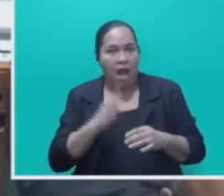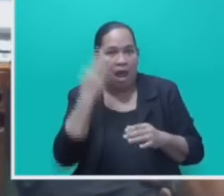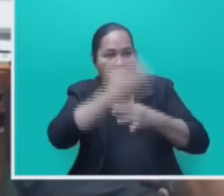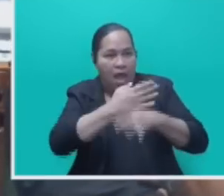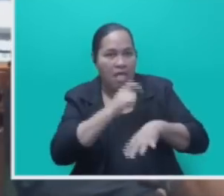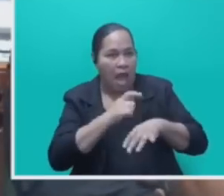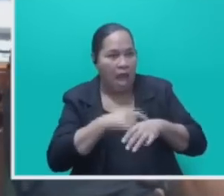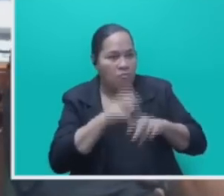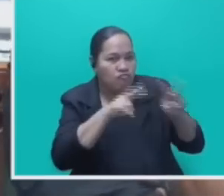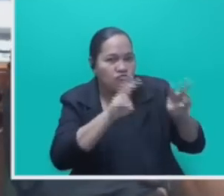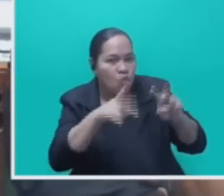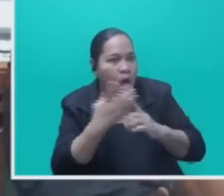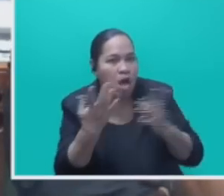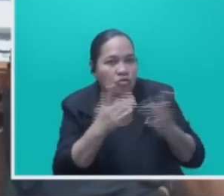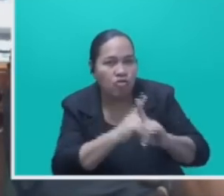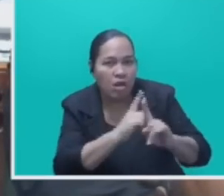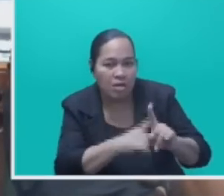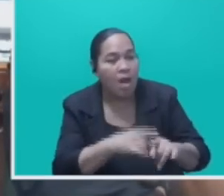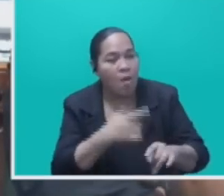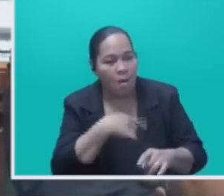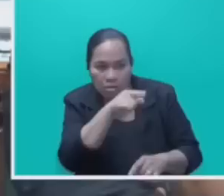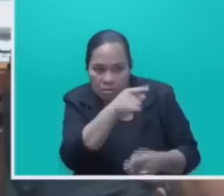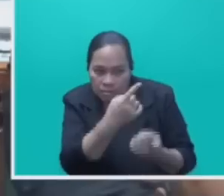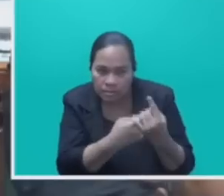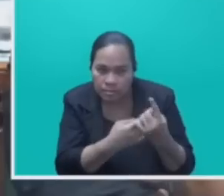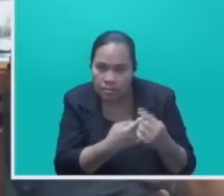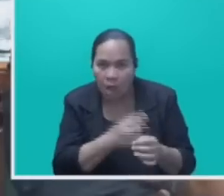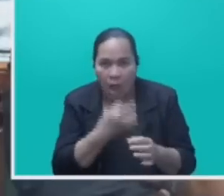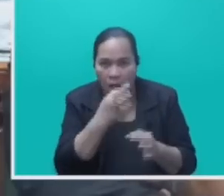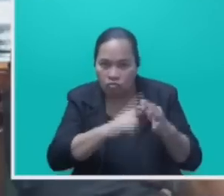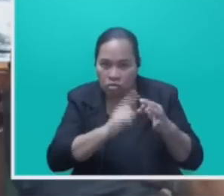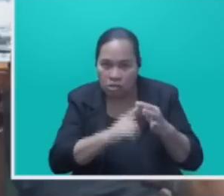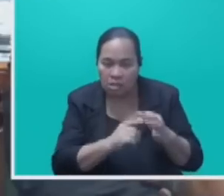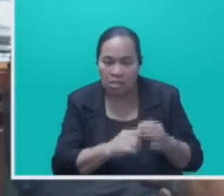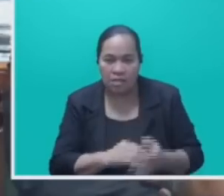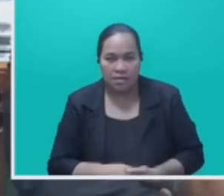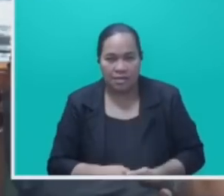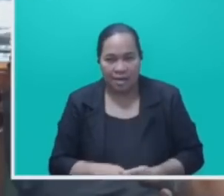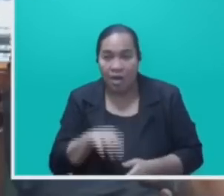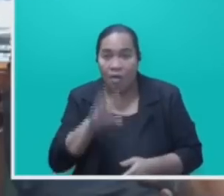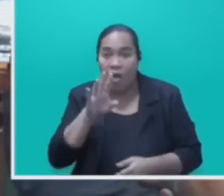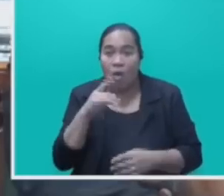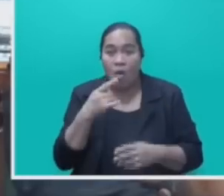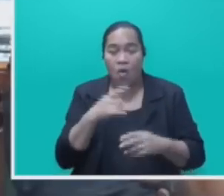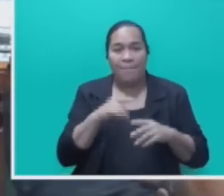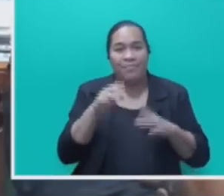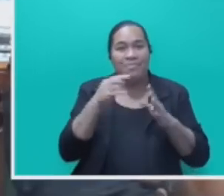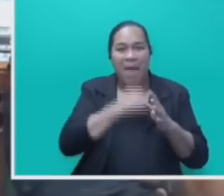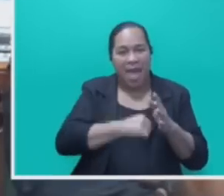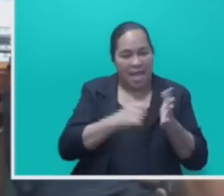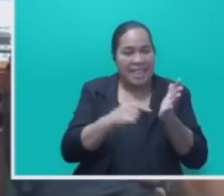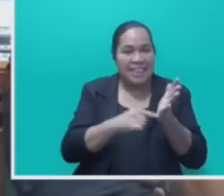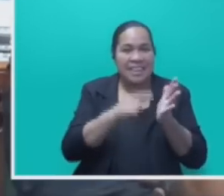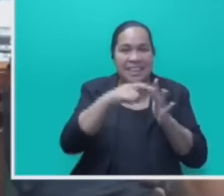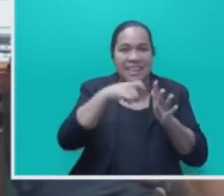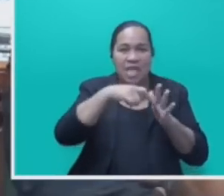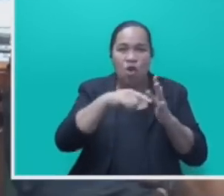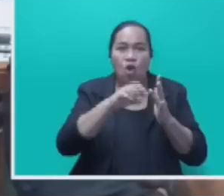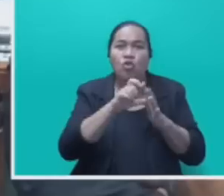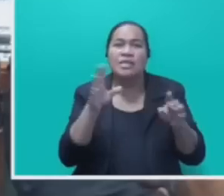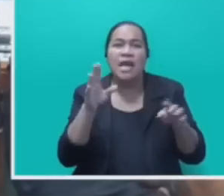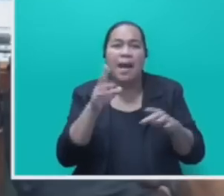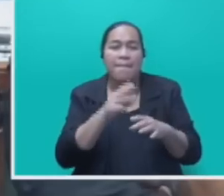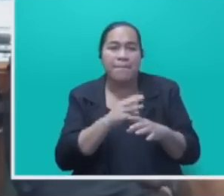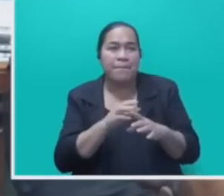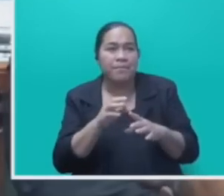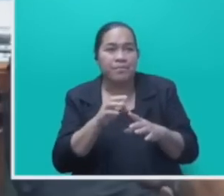because they are apparently persons of interest. All of this under the watch of Minister Tikondondua, who it appears is